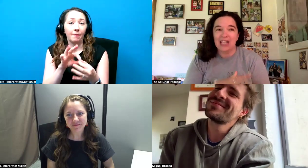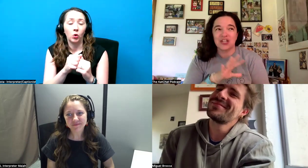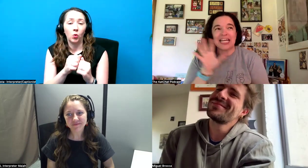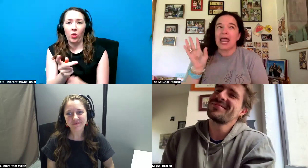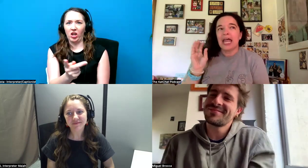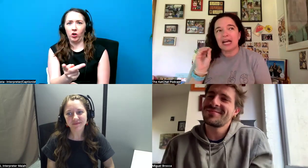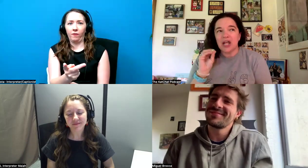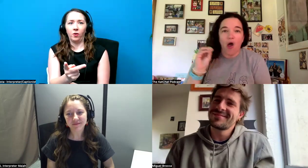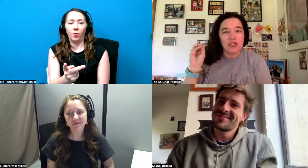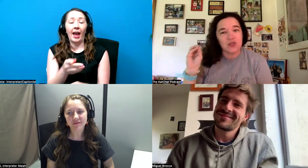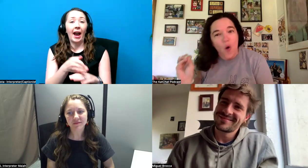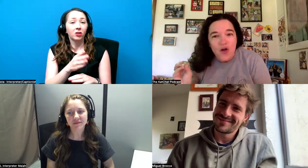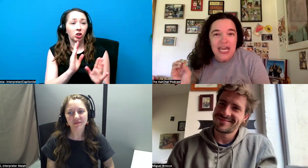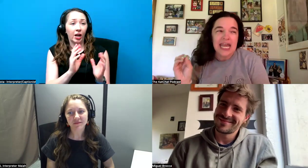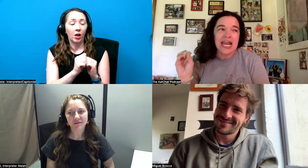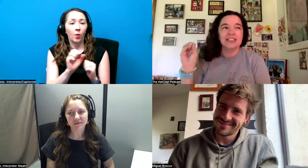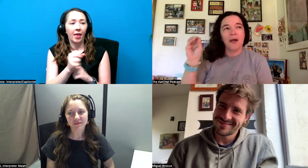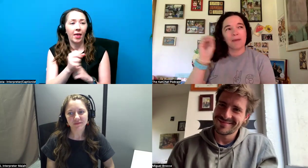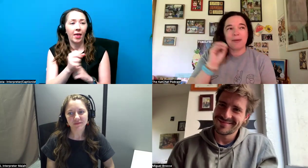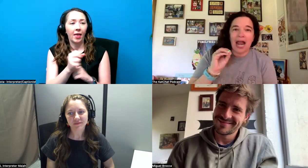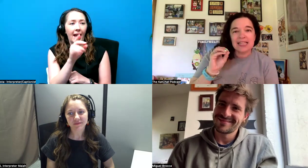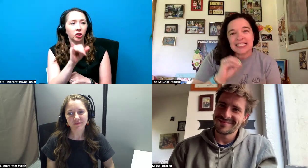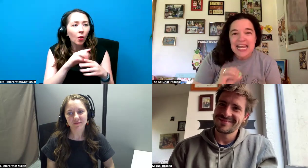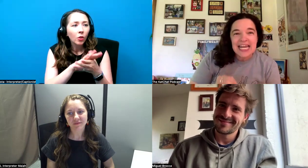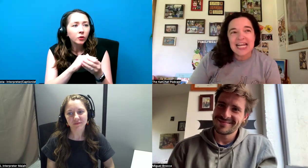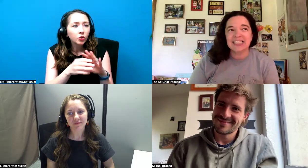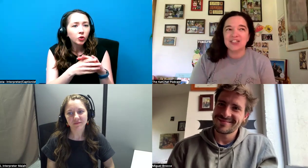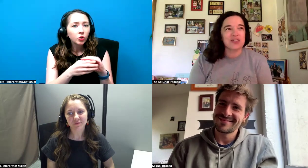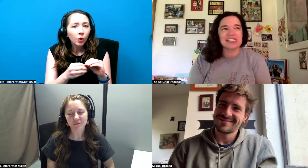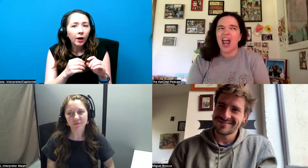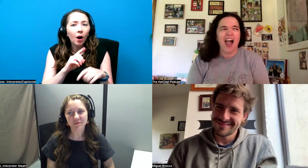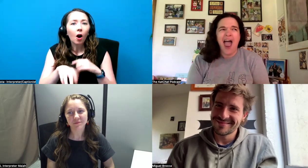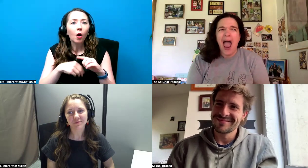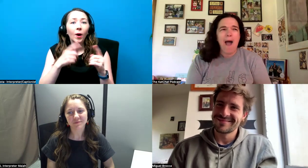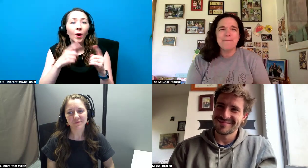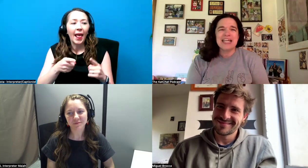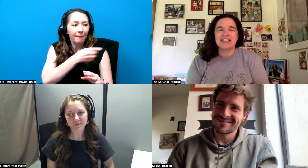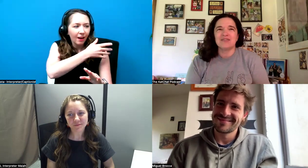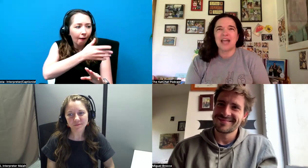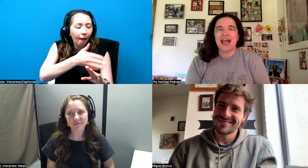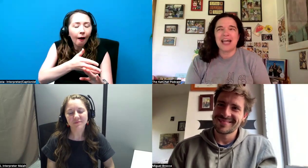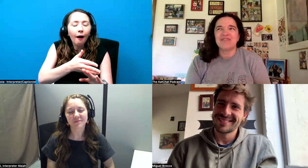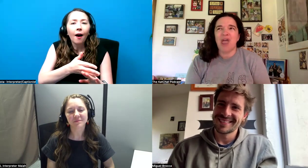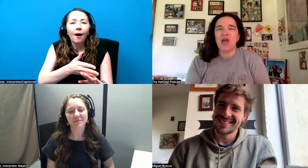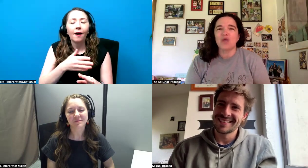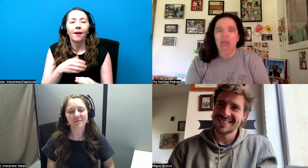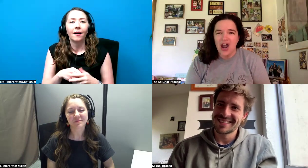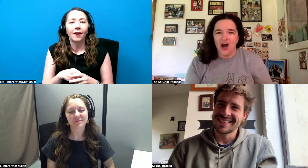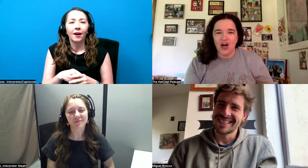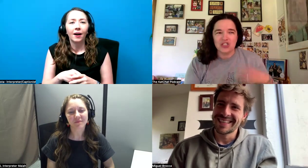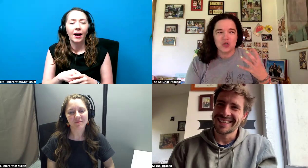with Ashley, getting all the stories, the behind the scenes. They should like. I mean it's